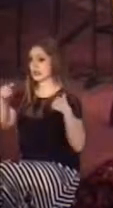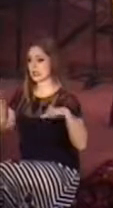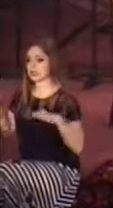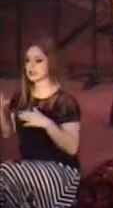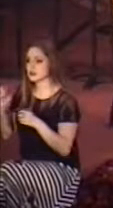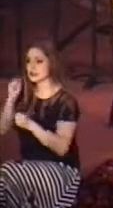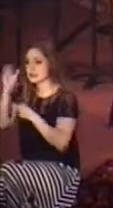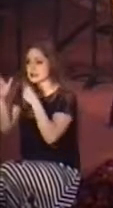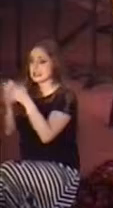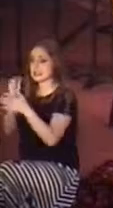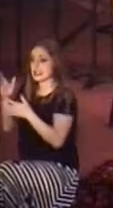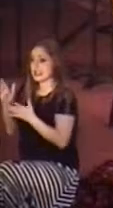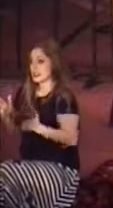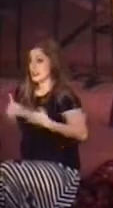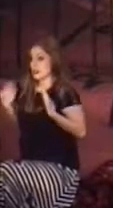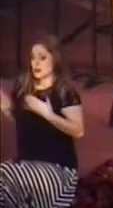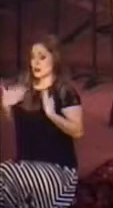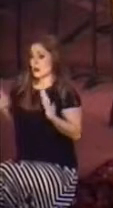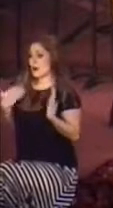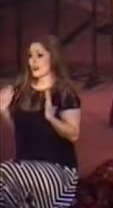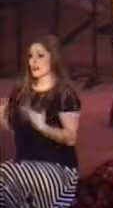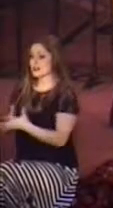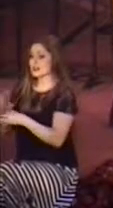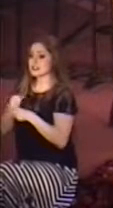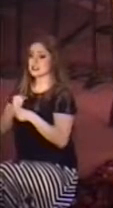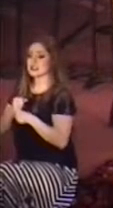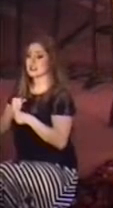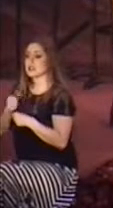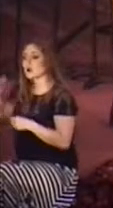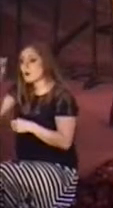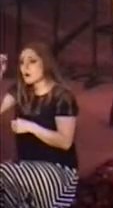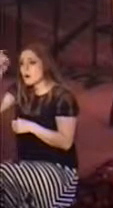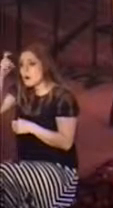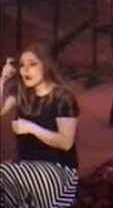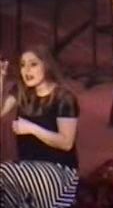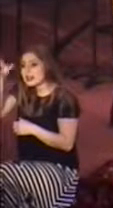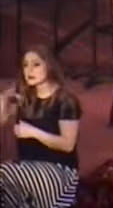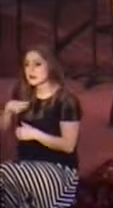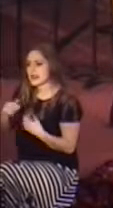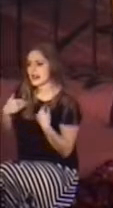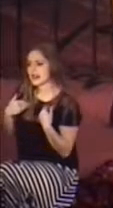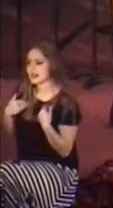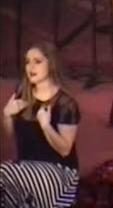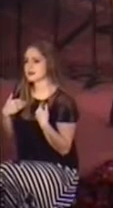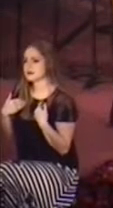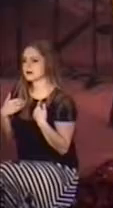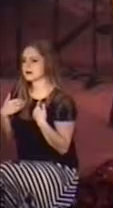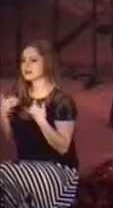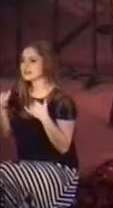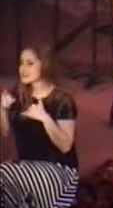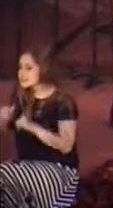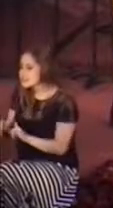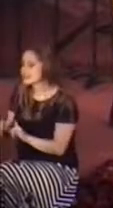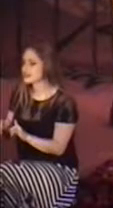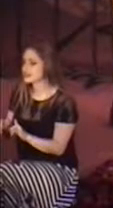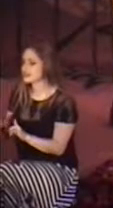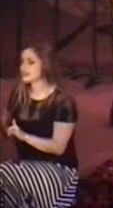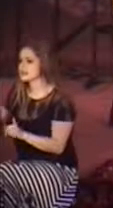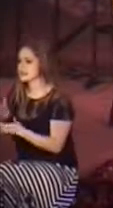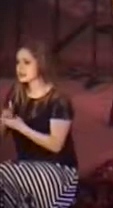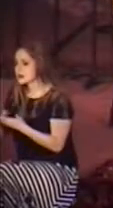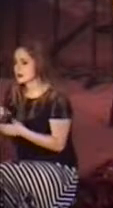and the overwhelming joy and exceeding joy we see that the wise men have, still something else had to take place that's written